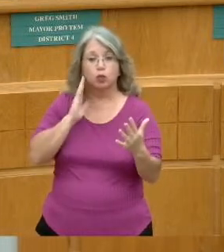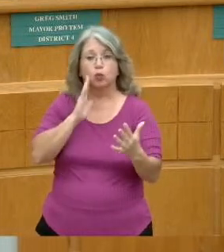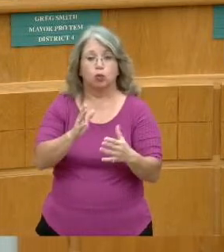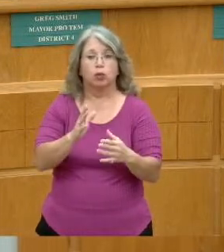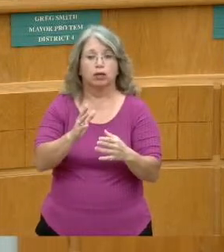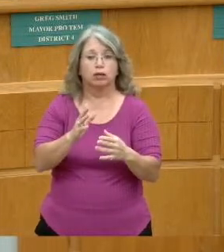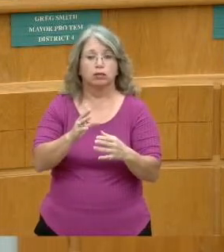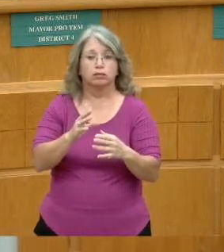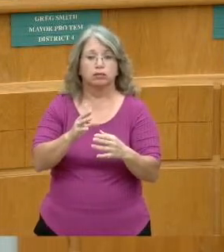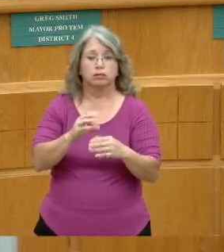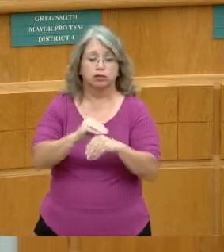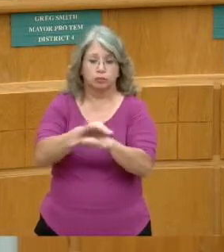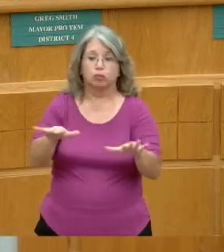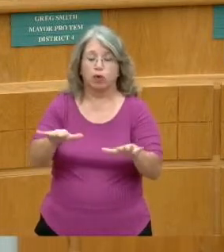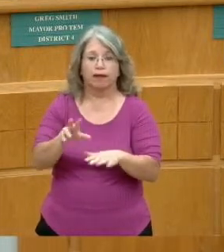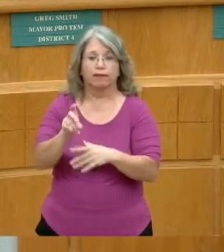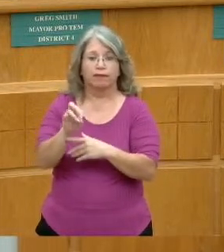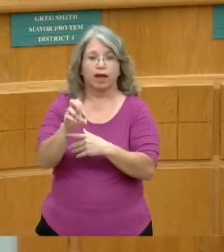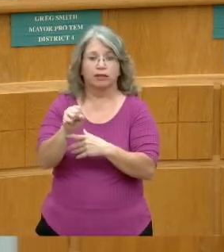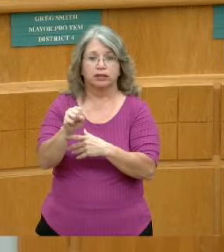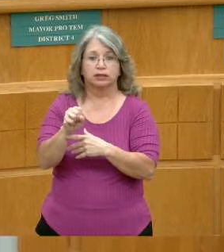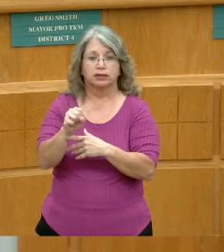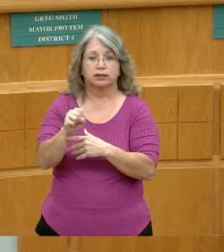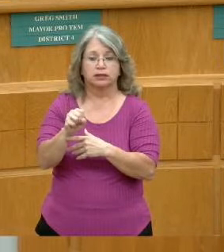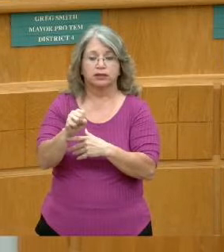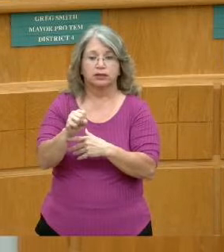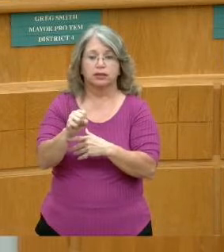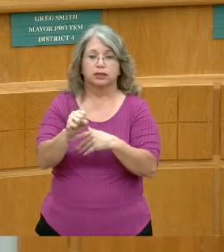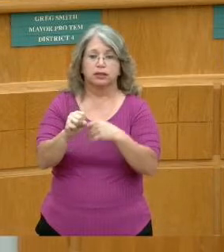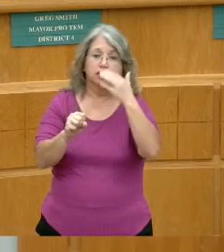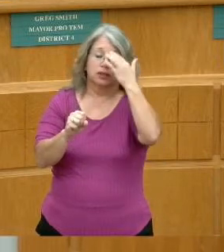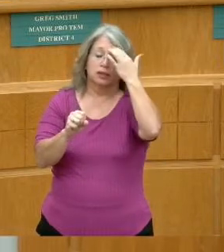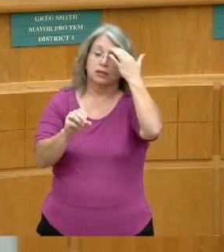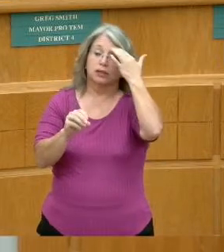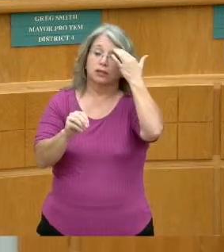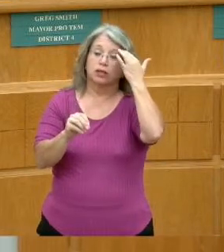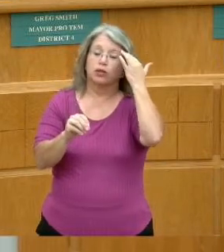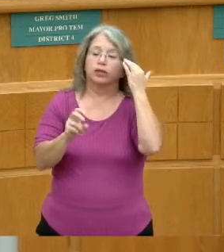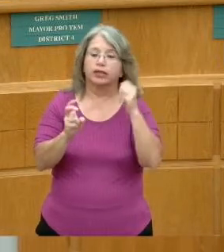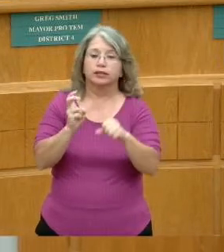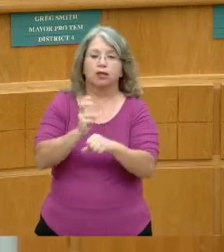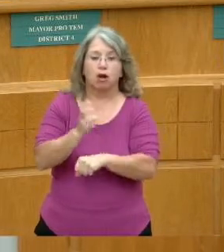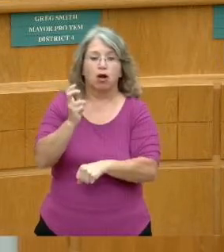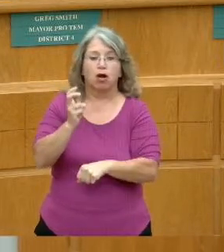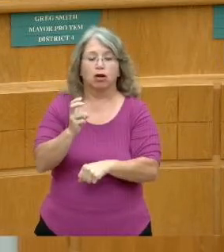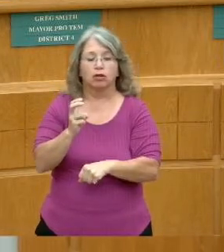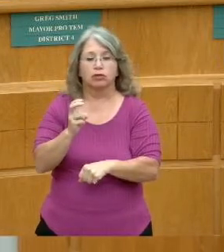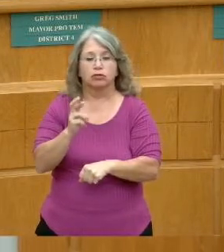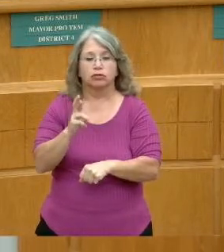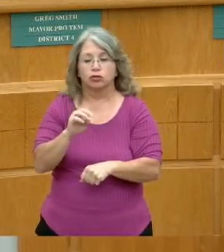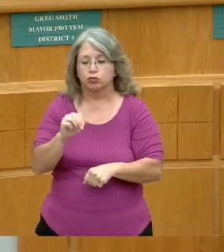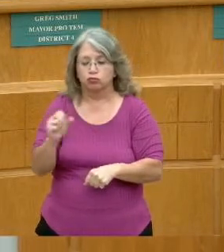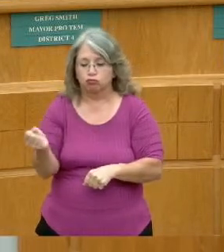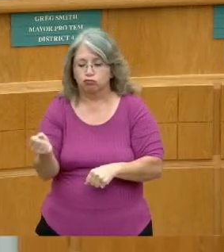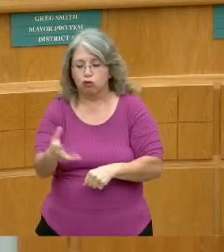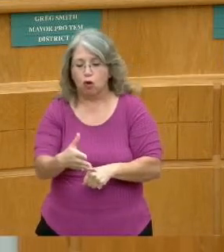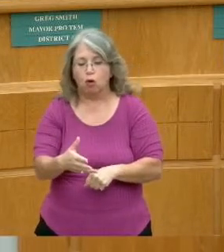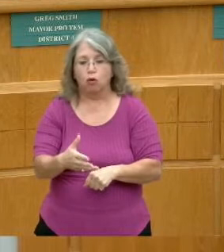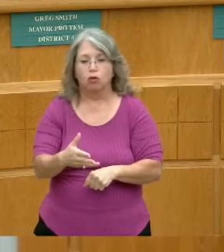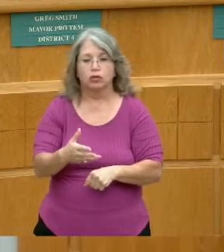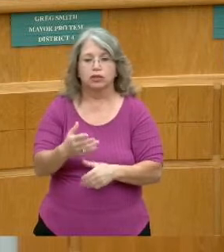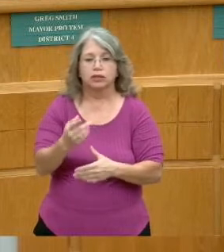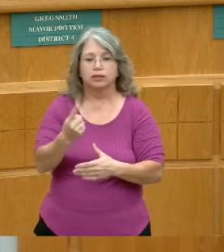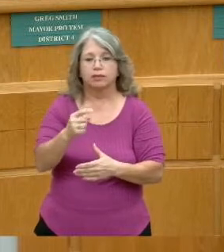the probability of infecting somebody else. So it's pretty hard to roll something other than those 3 numbers. You have